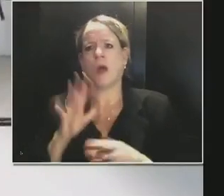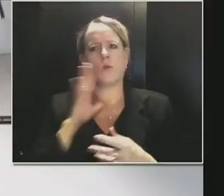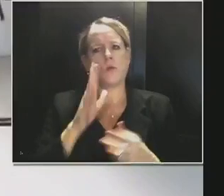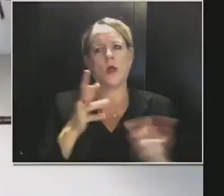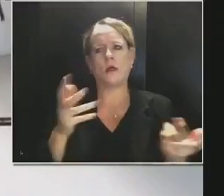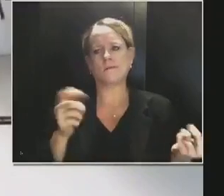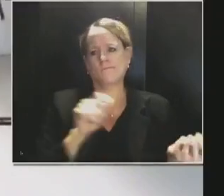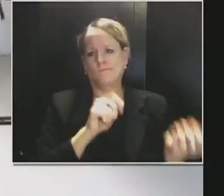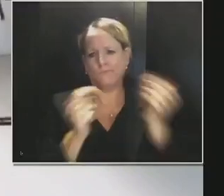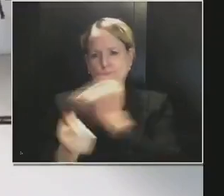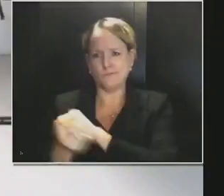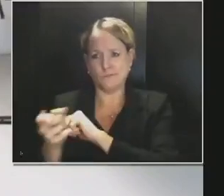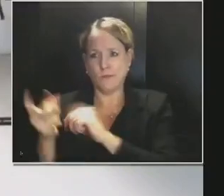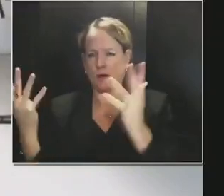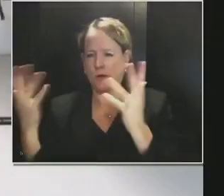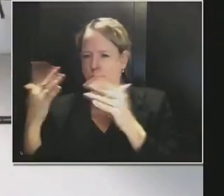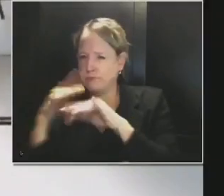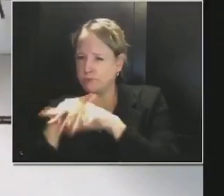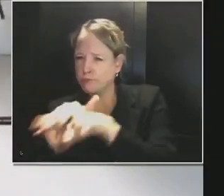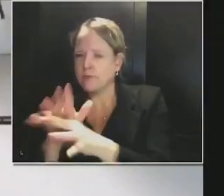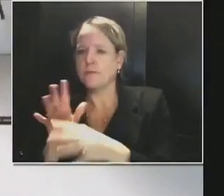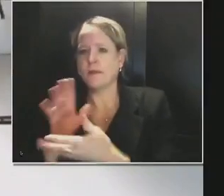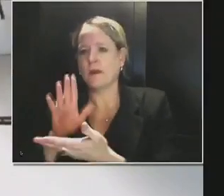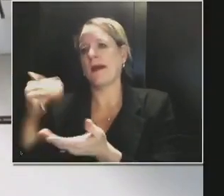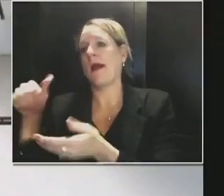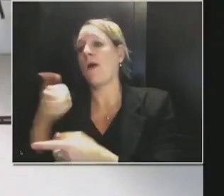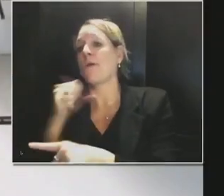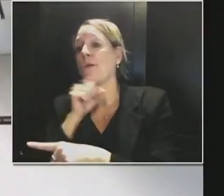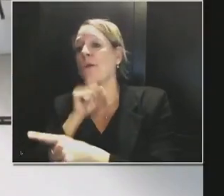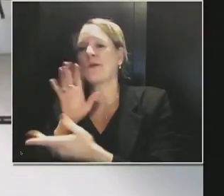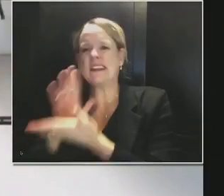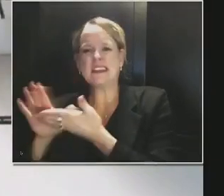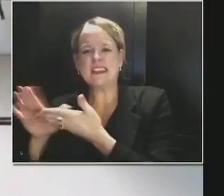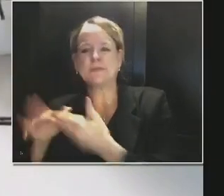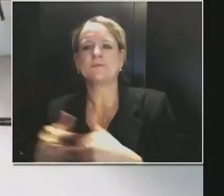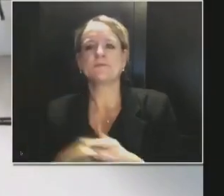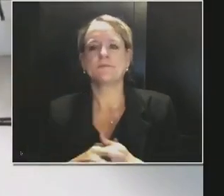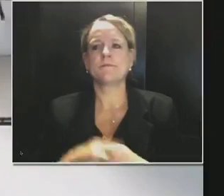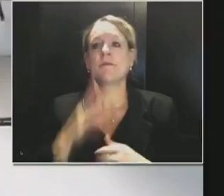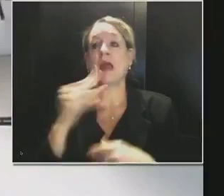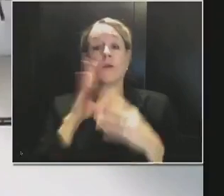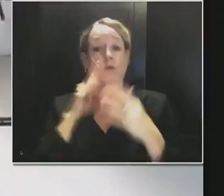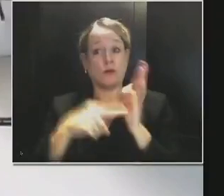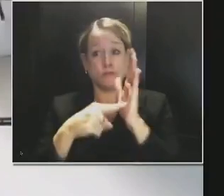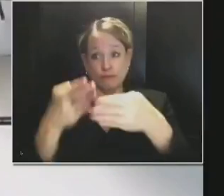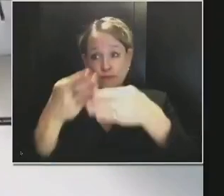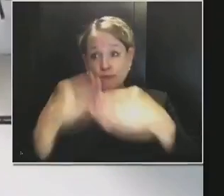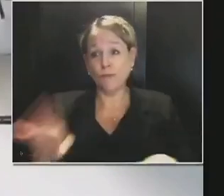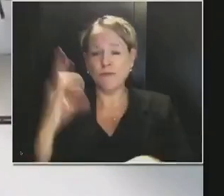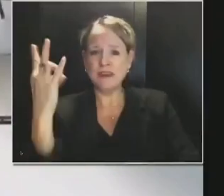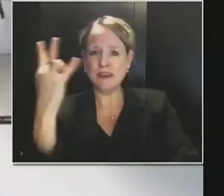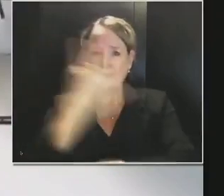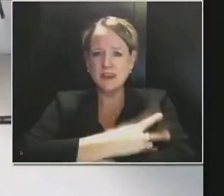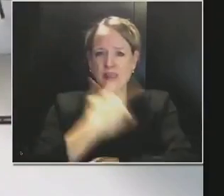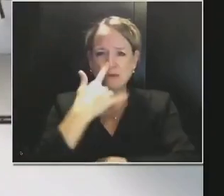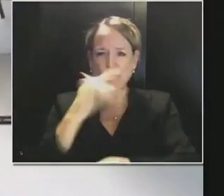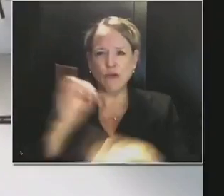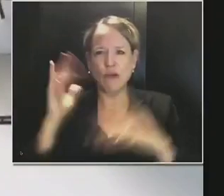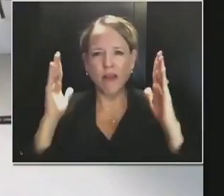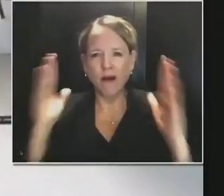The second component of data that we're adding today is, as you know, we report our